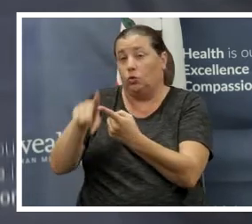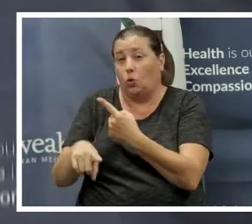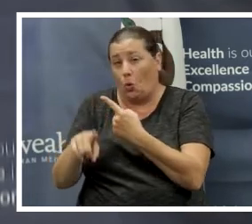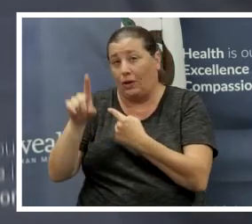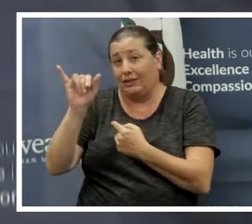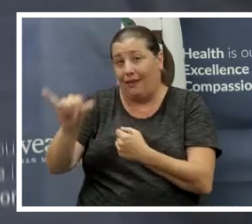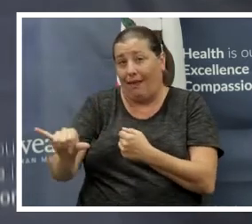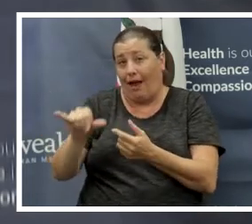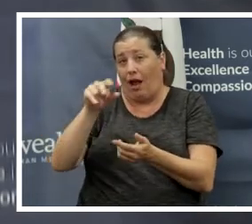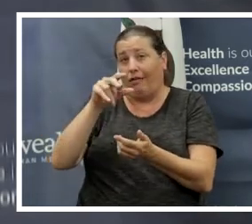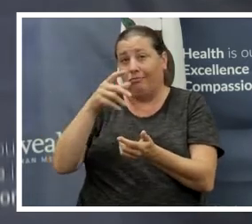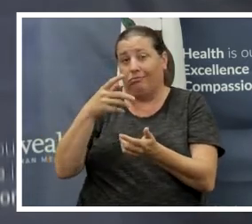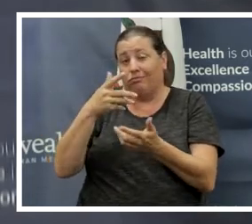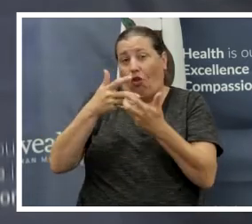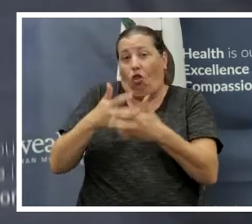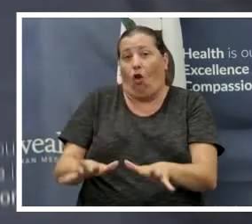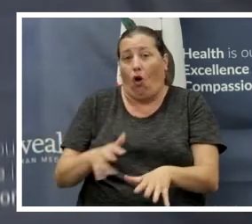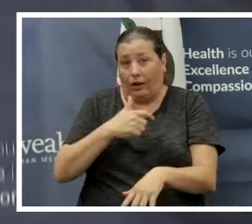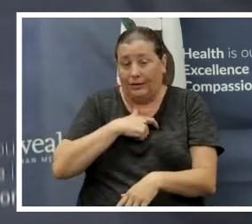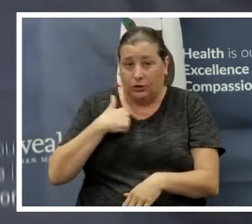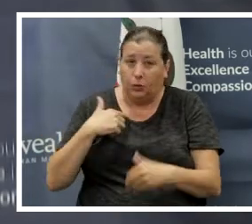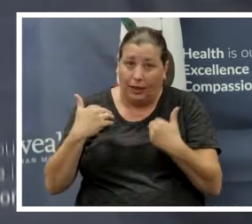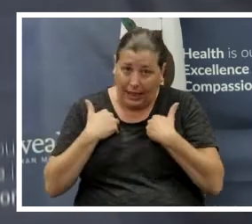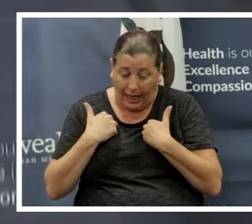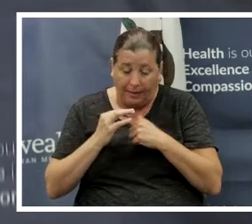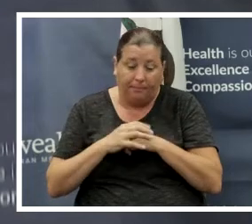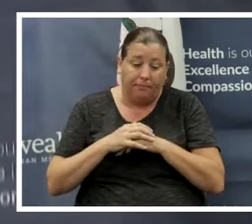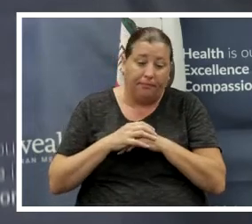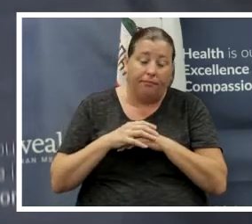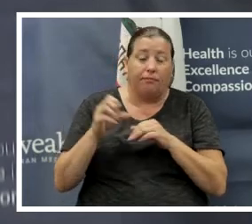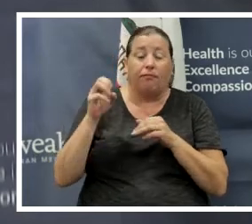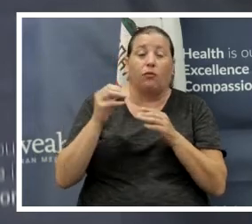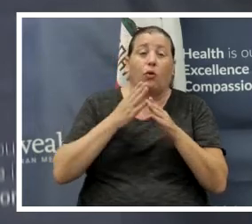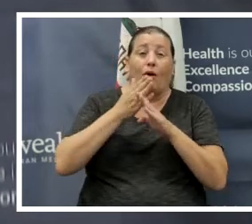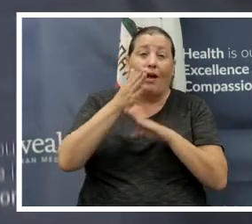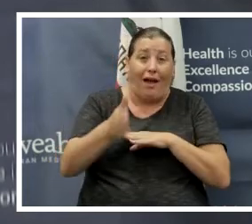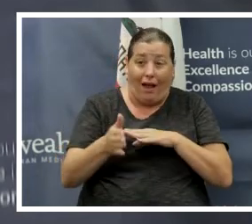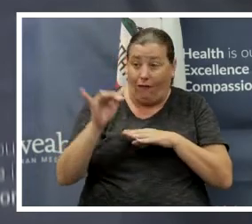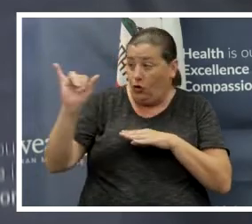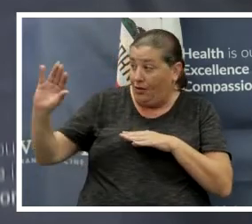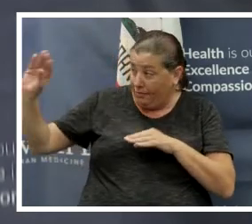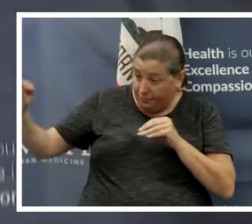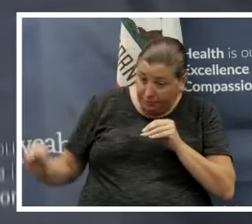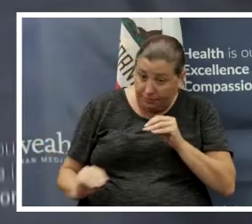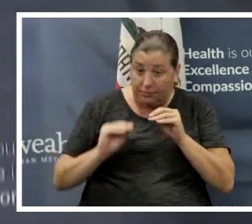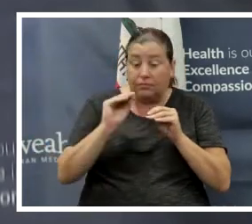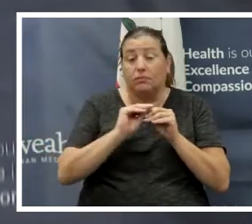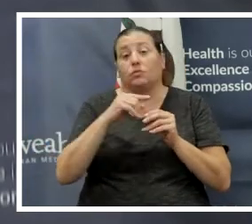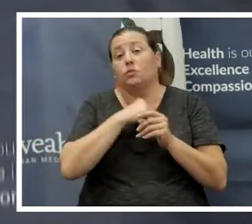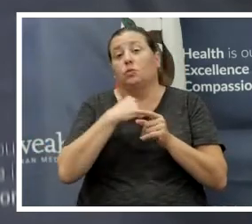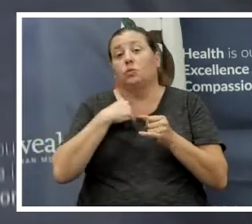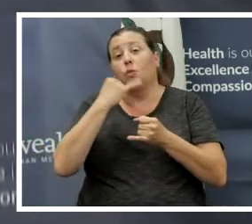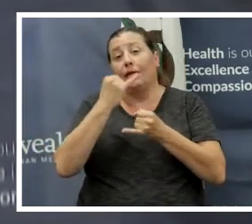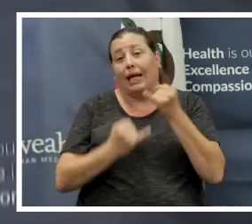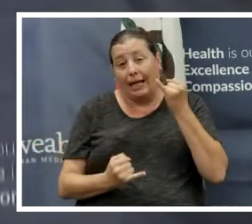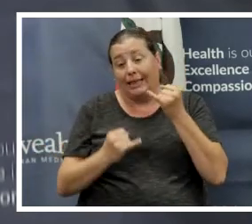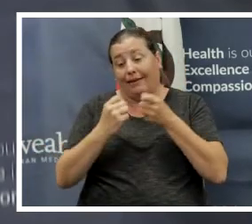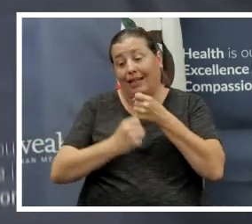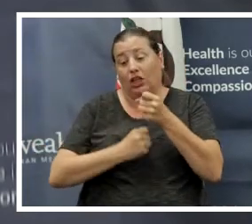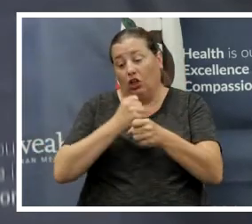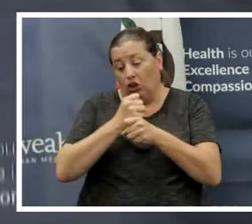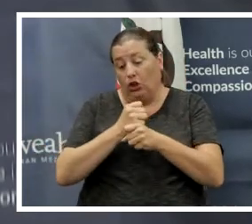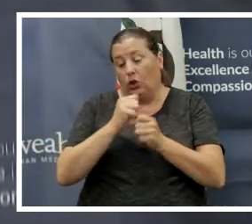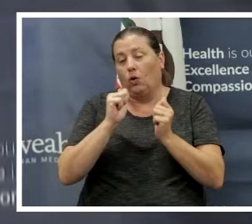had for the year. So after taking into account those stimulus funds, we ended the year with about an $18